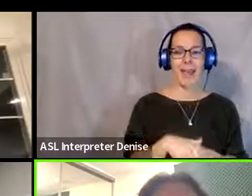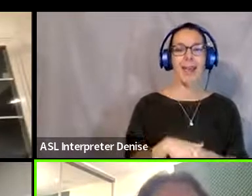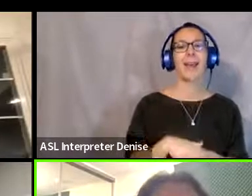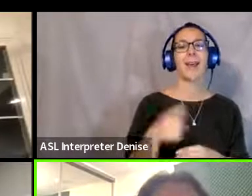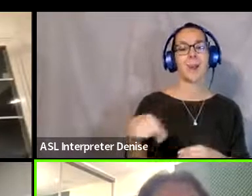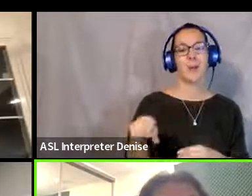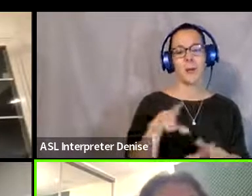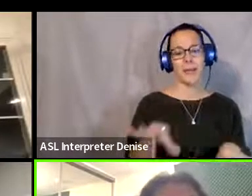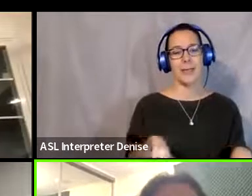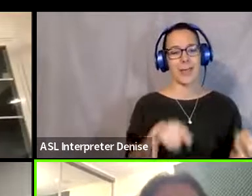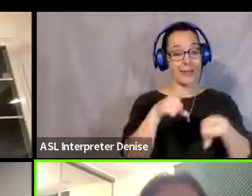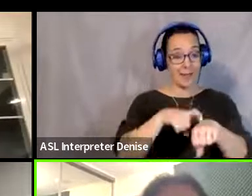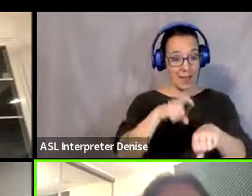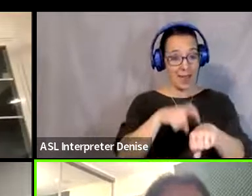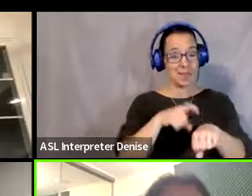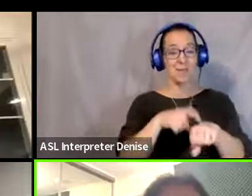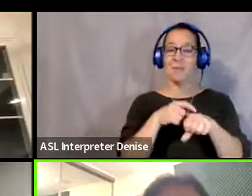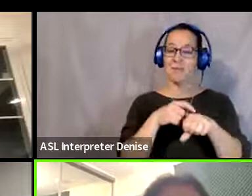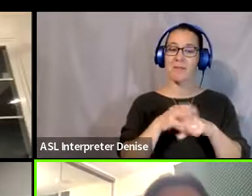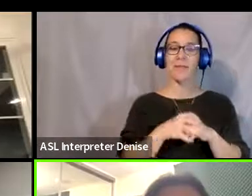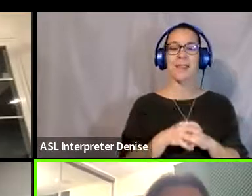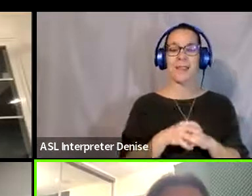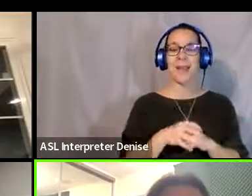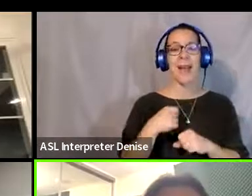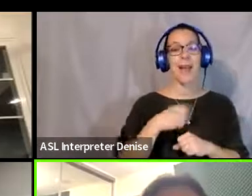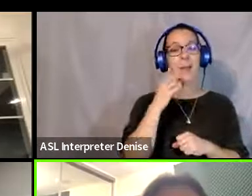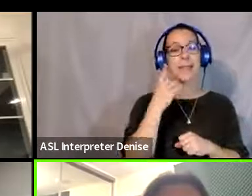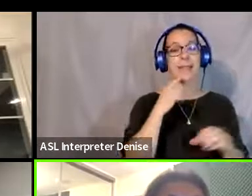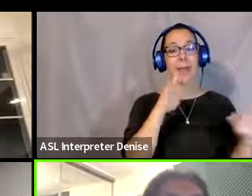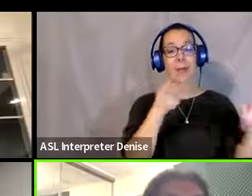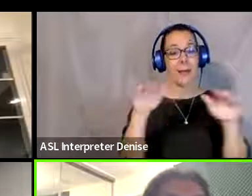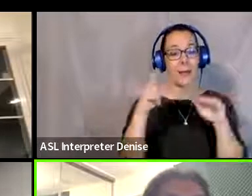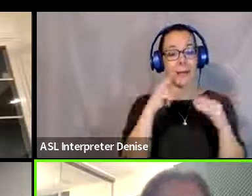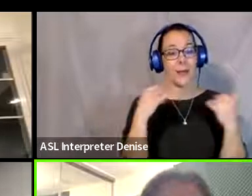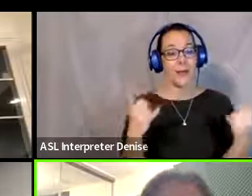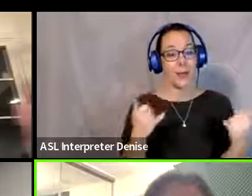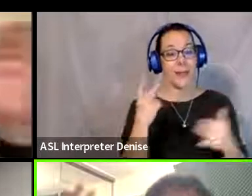Thank you so much. I will say bye-bye for now and see you on next meeting. Thank you so much.